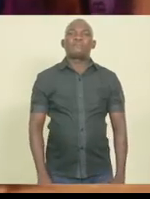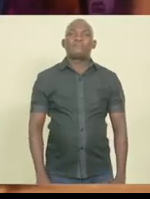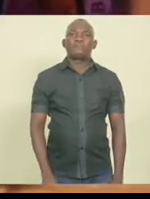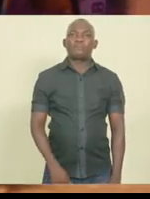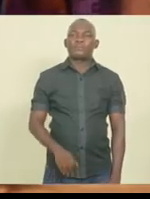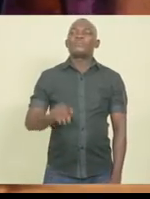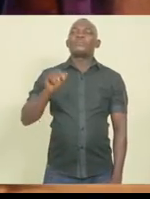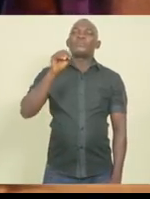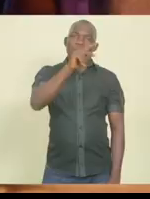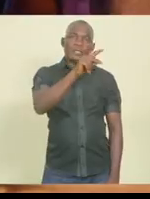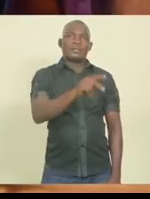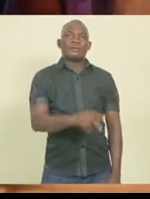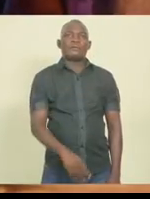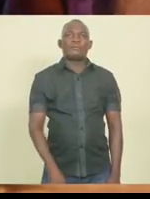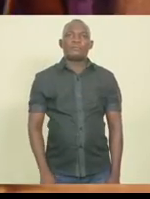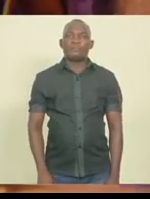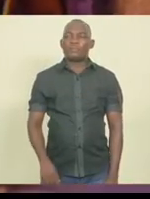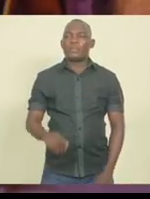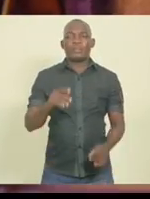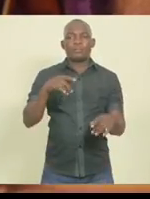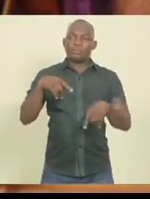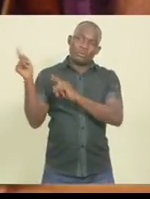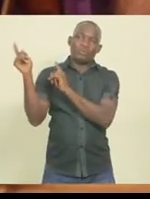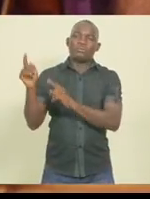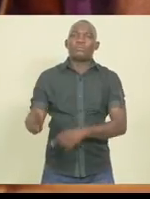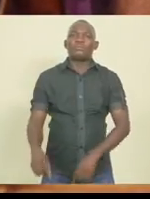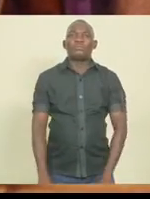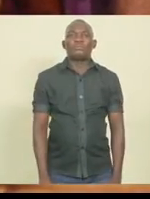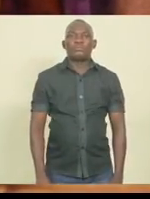All right, sir. You may leave now.